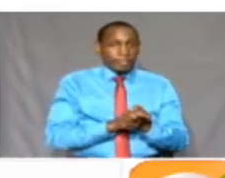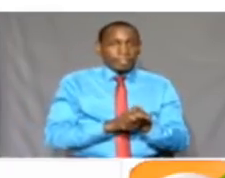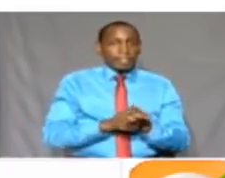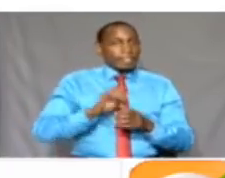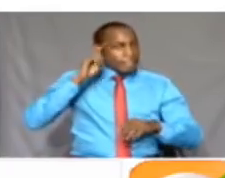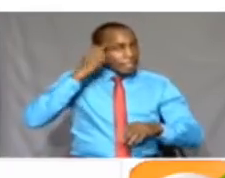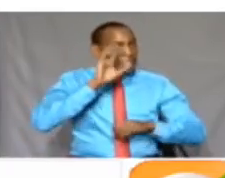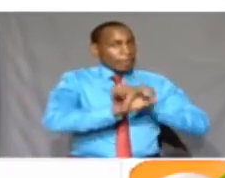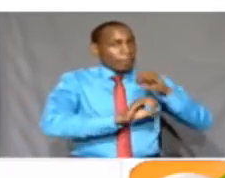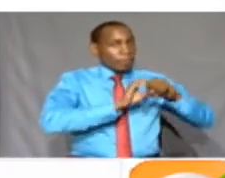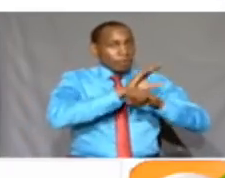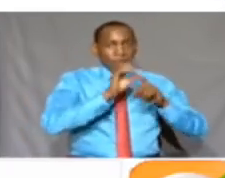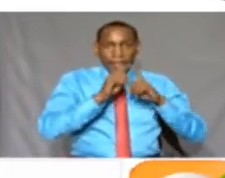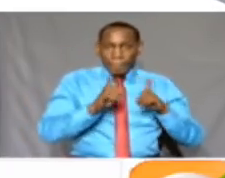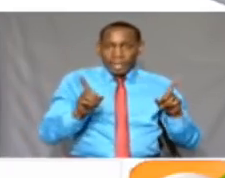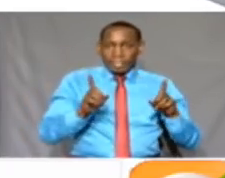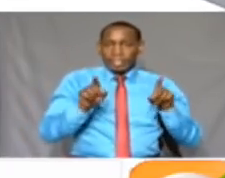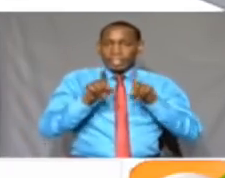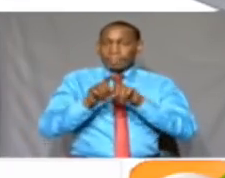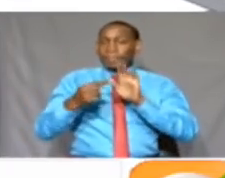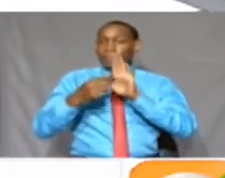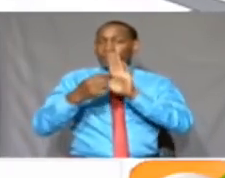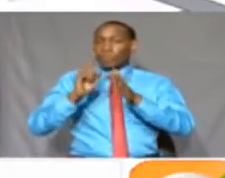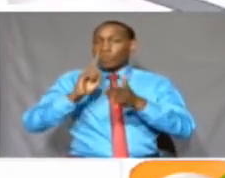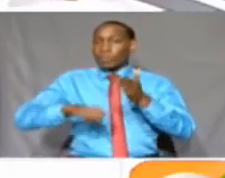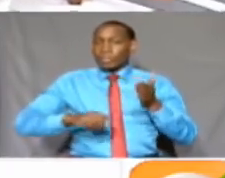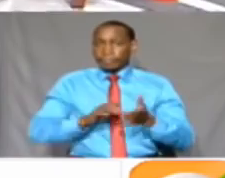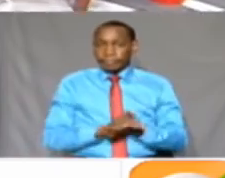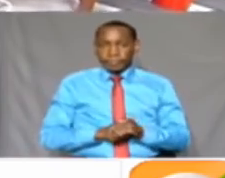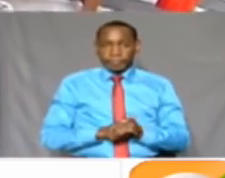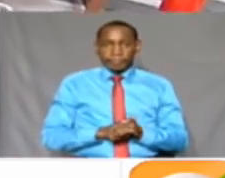still in a movie. But then it also shows something.